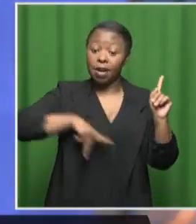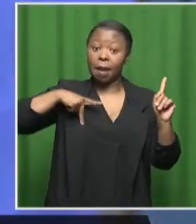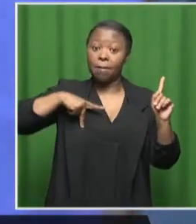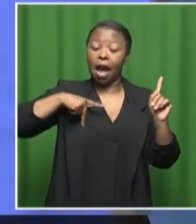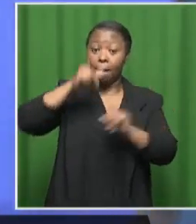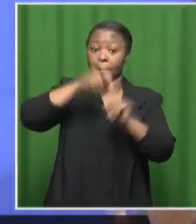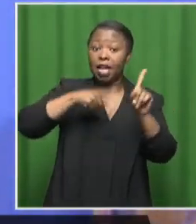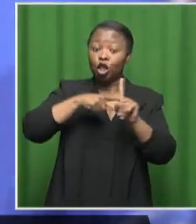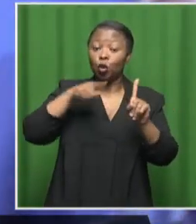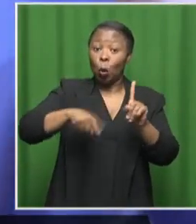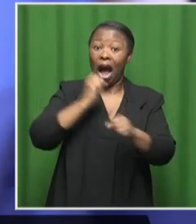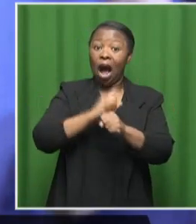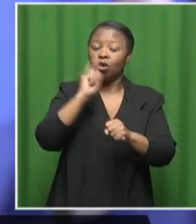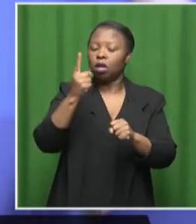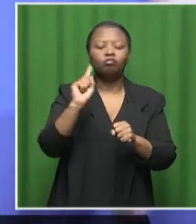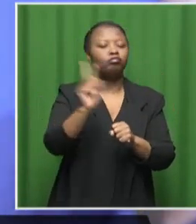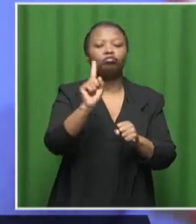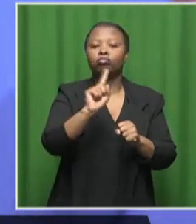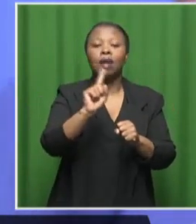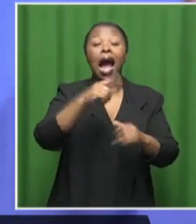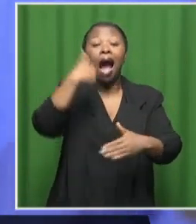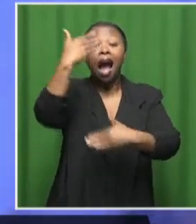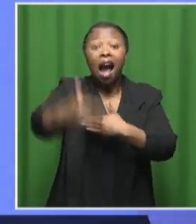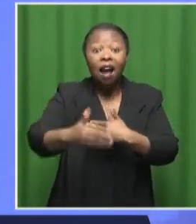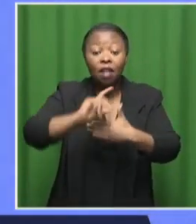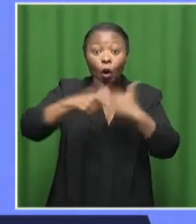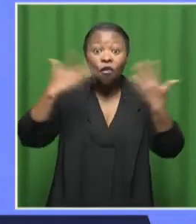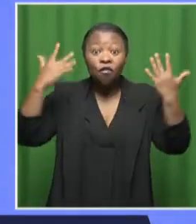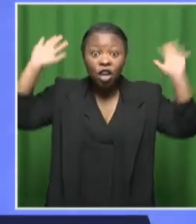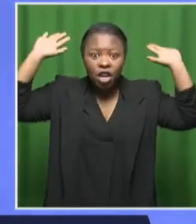Gauteng until this particular Congress is done and